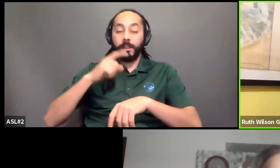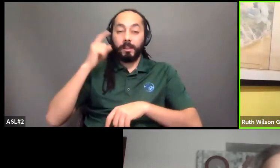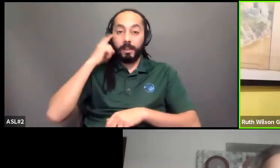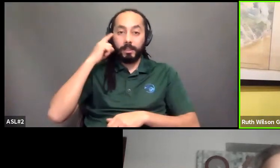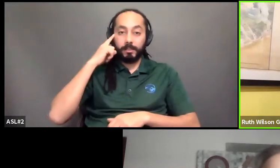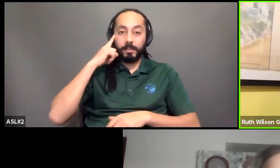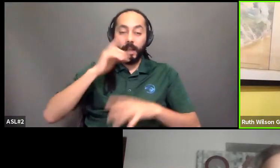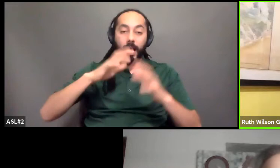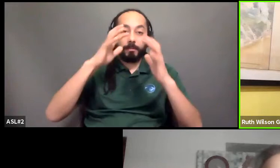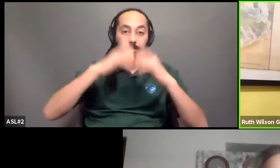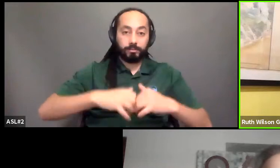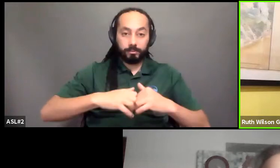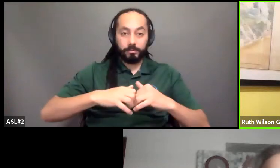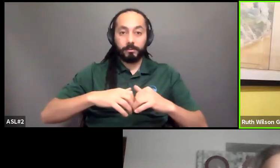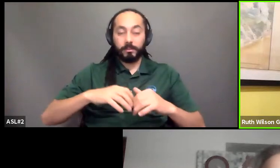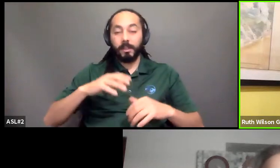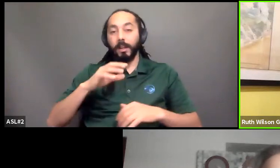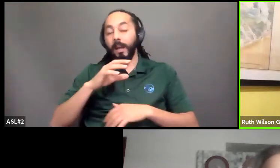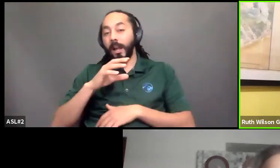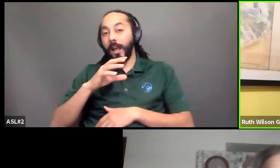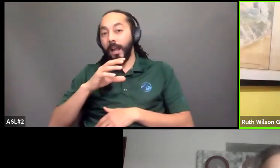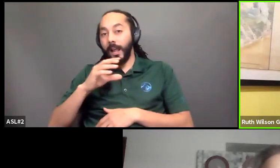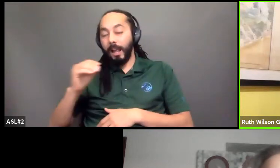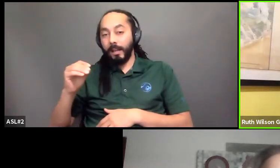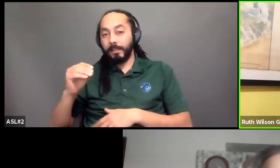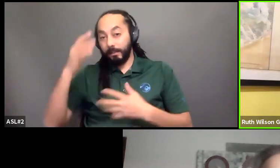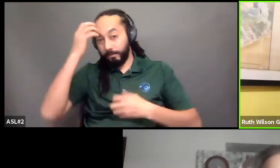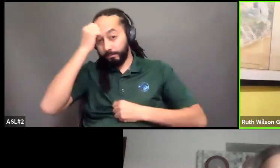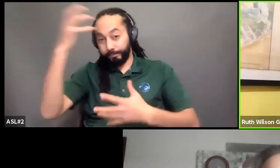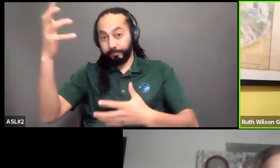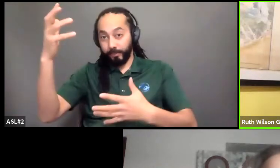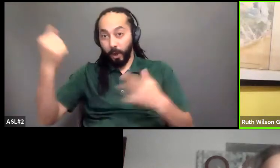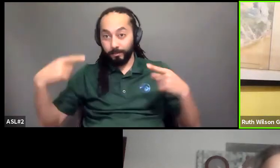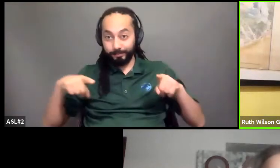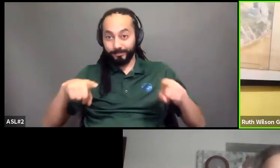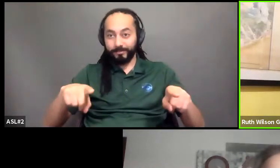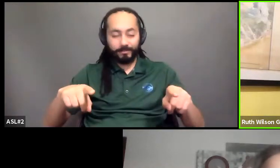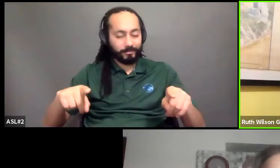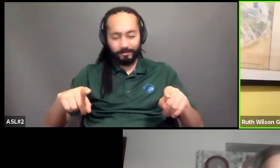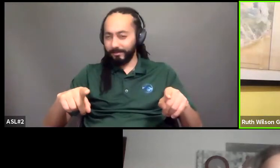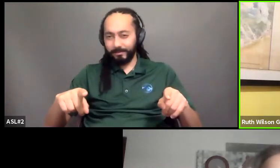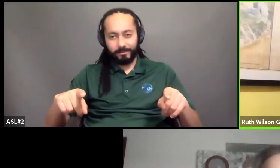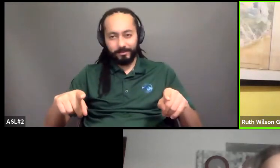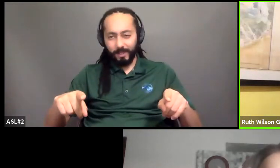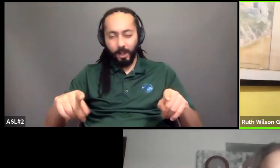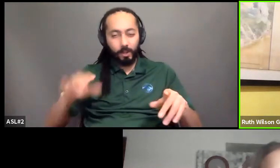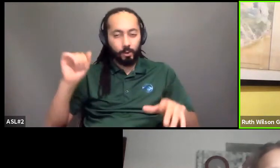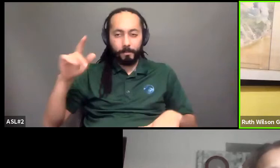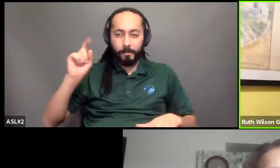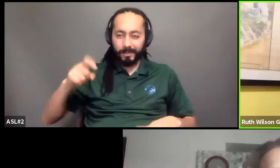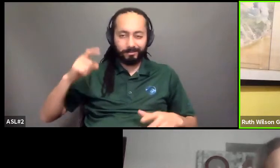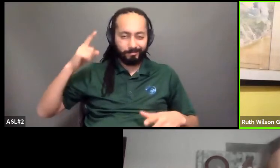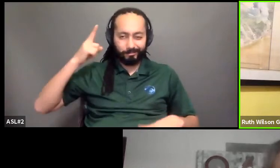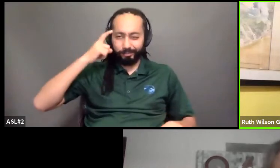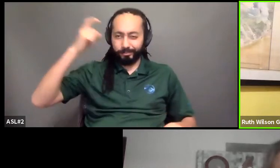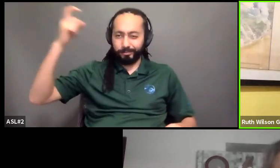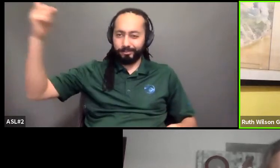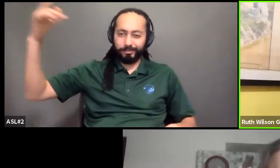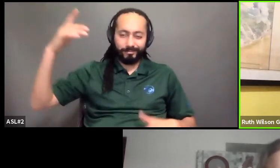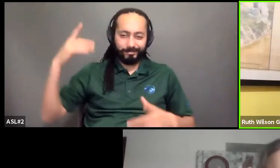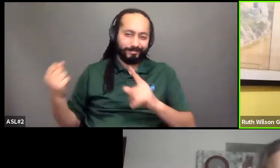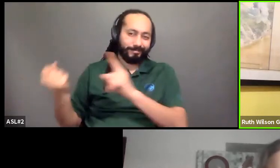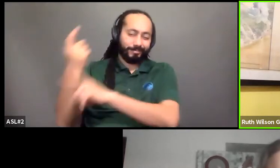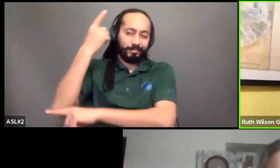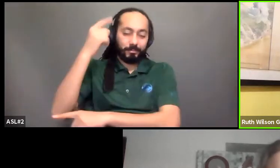living in a parallel universe from the one that I think we actually inhabit, because abolition